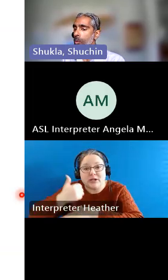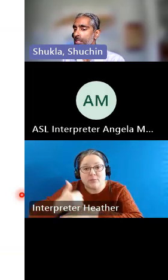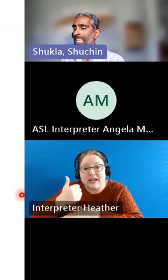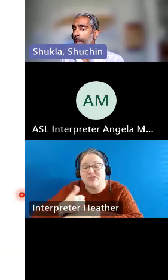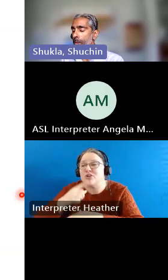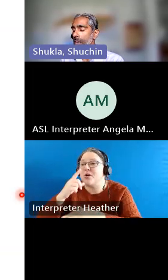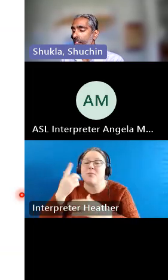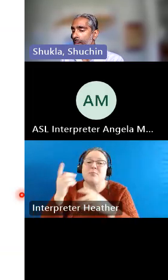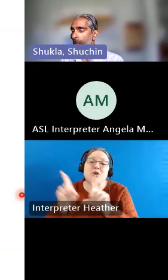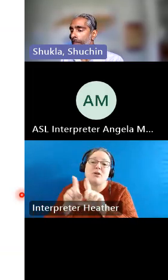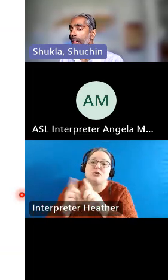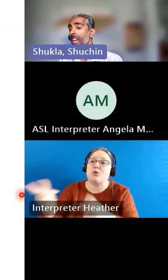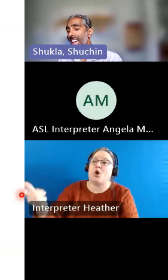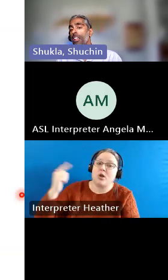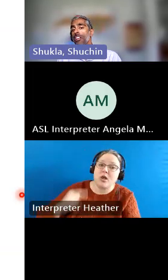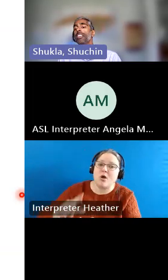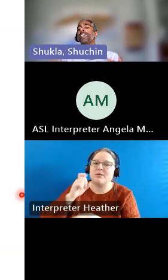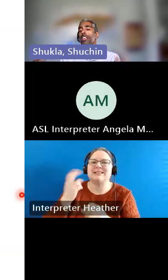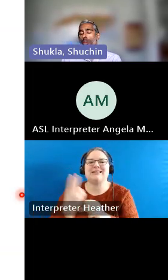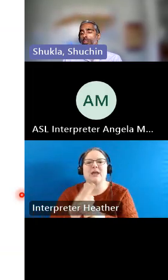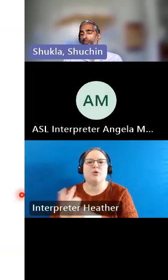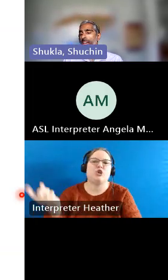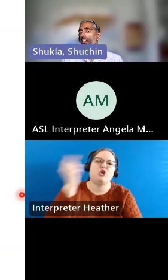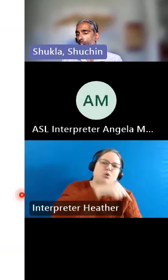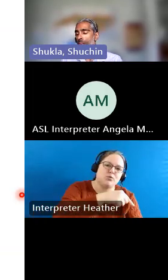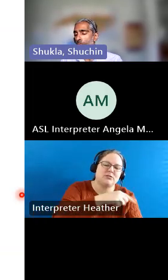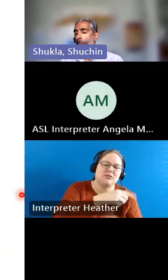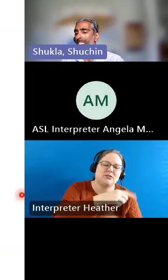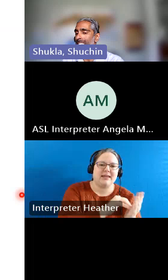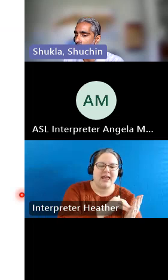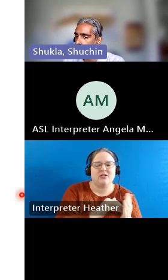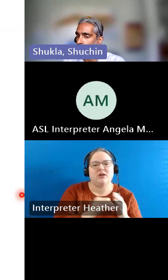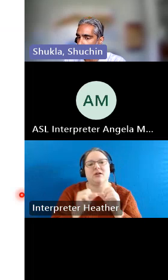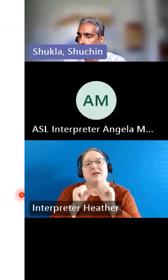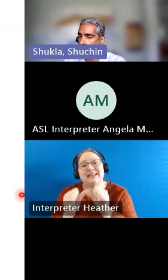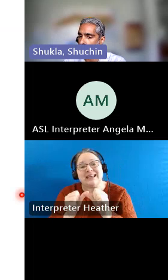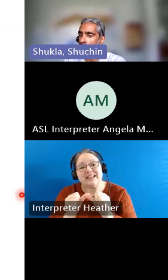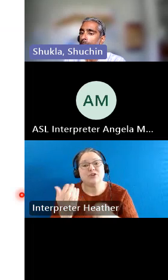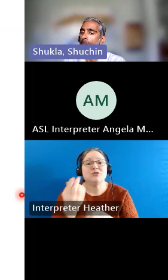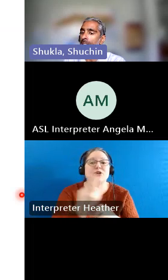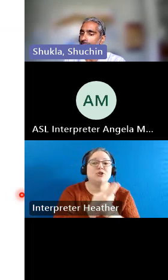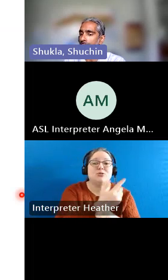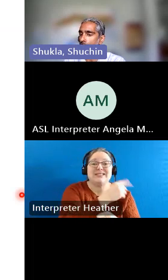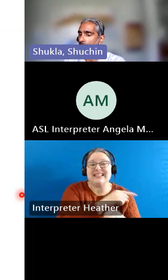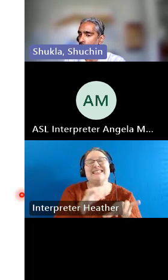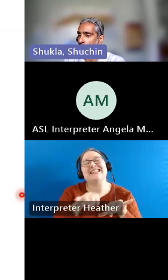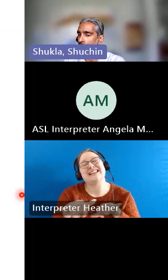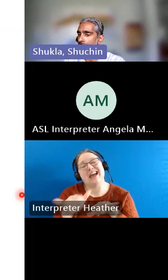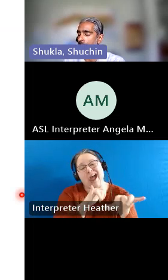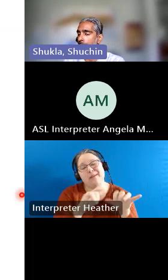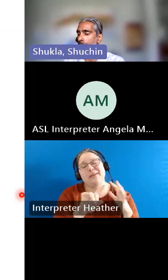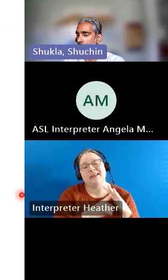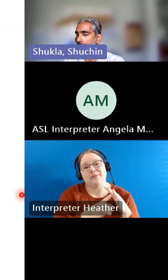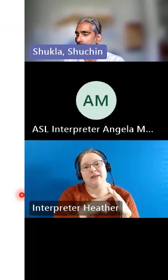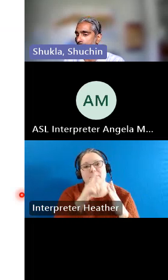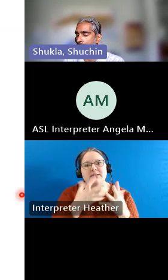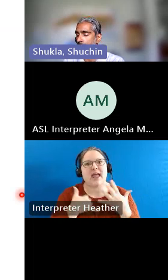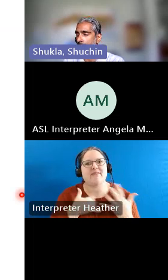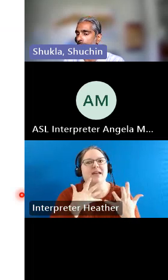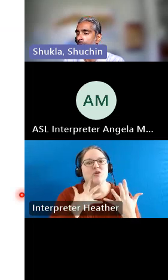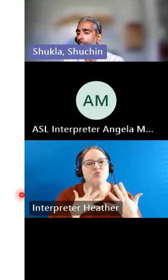undershoot because then someone's going to keep using fentanyl. And continuing to use fentanyl or other opioids is common in the beginning because, again, they're having cravings